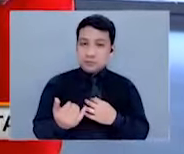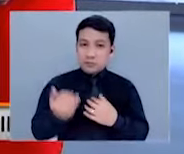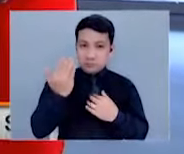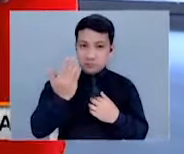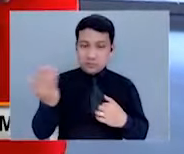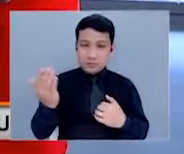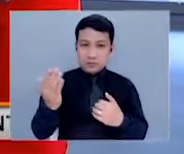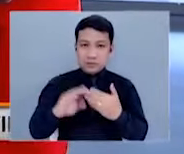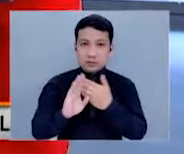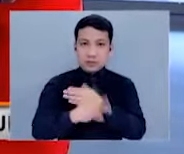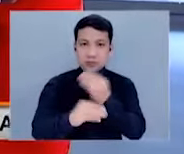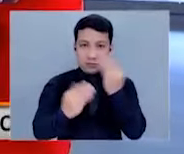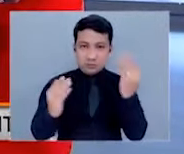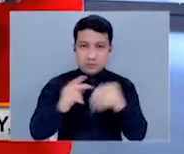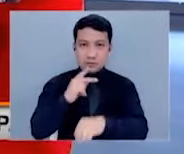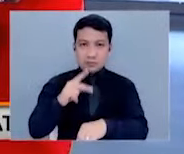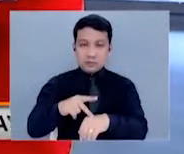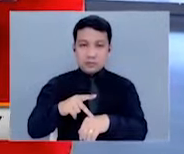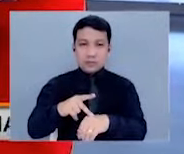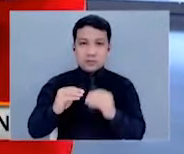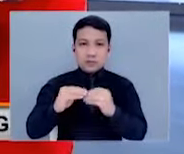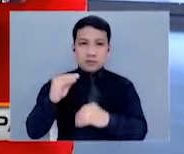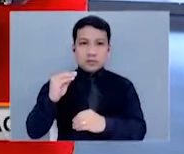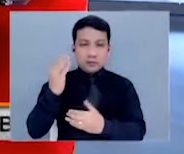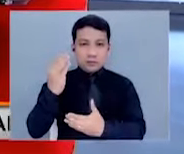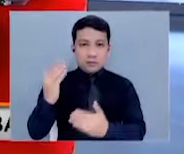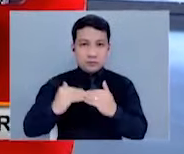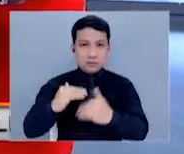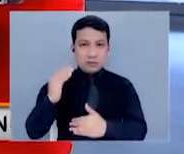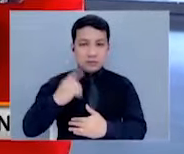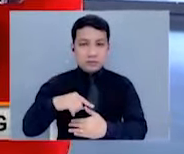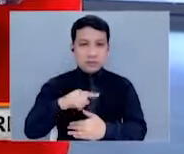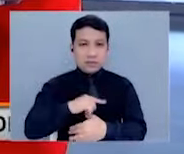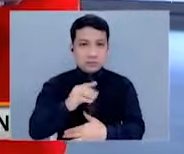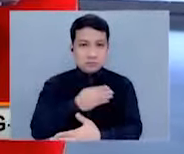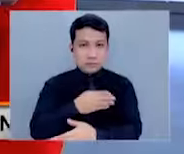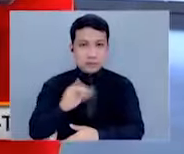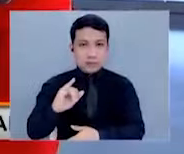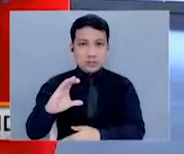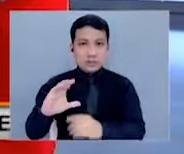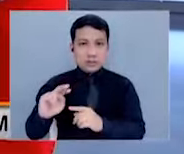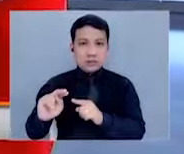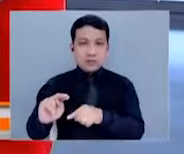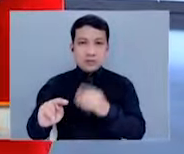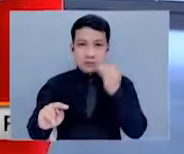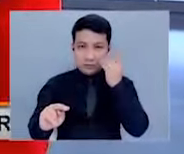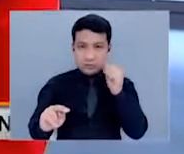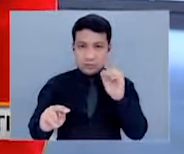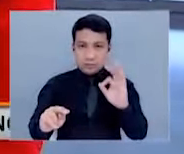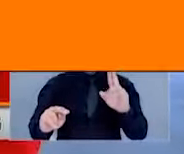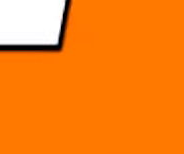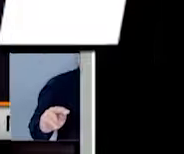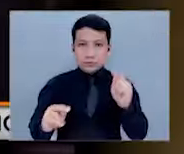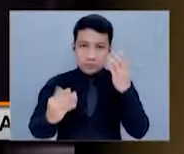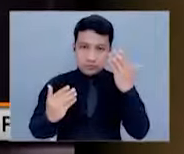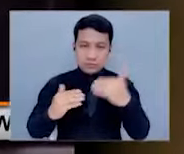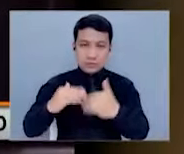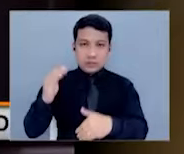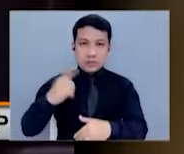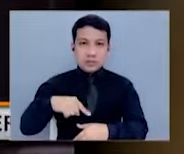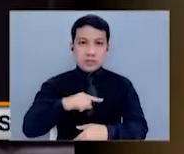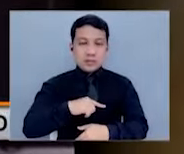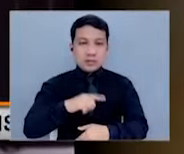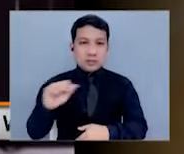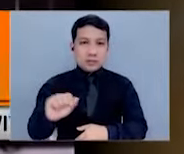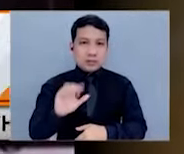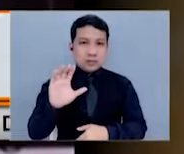Magbabalik Pilipinas ang multi-Grammy awardee at music icon na si David Foster. Para naman yan sa Asian tour ng